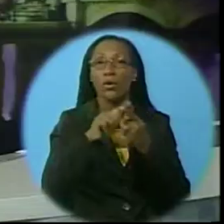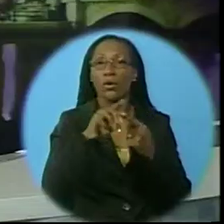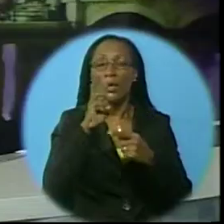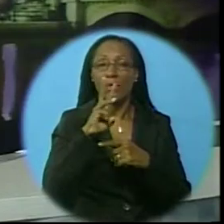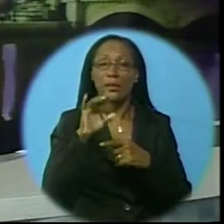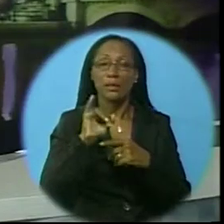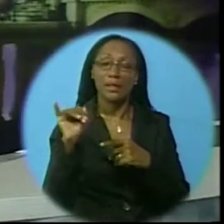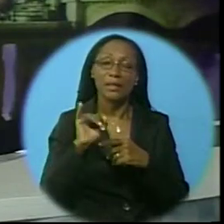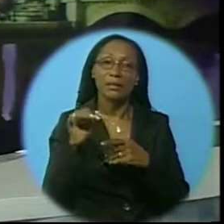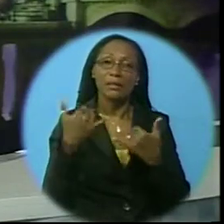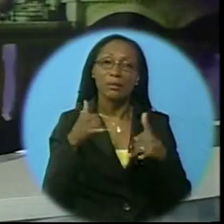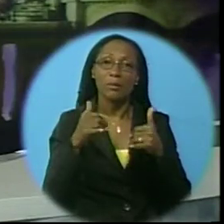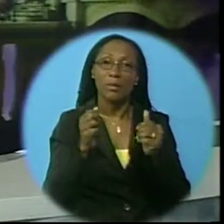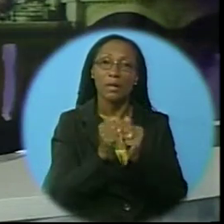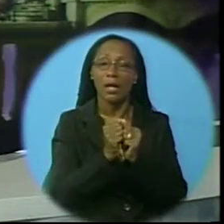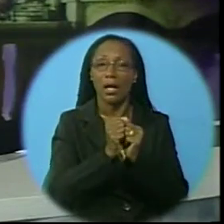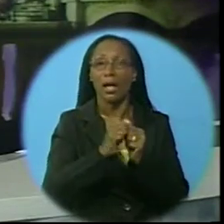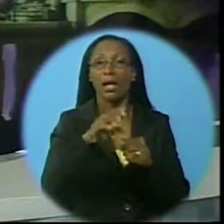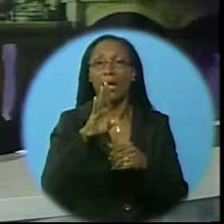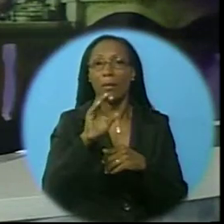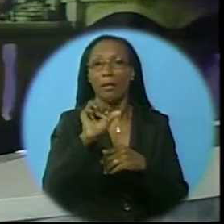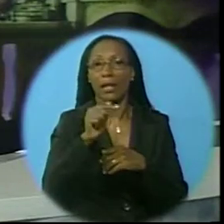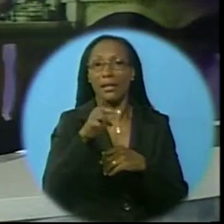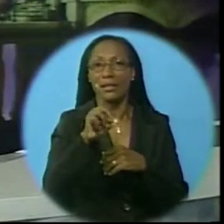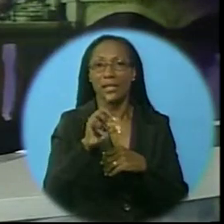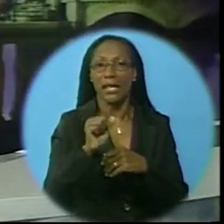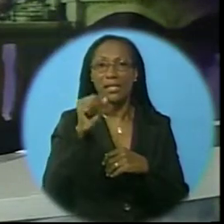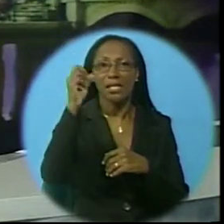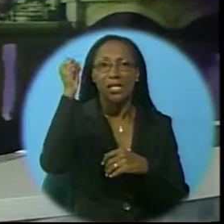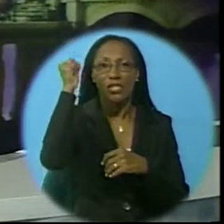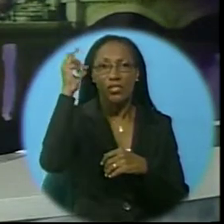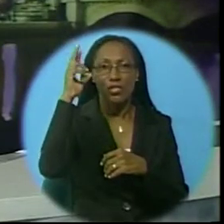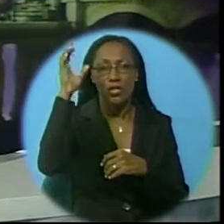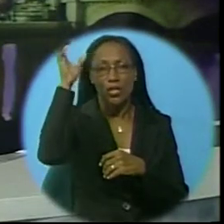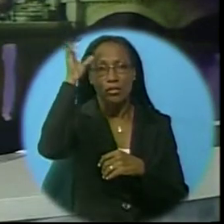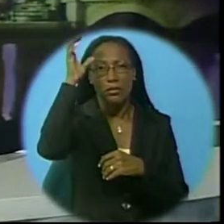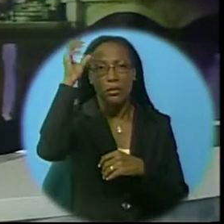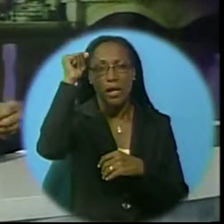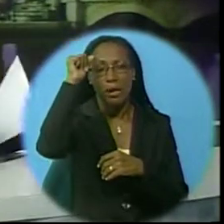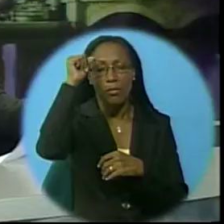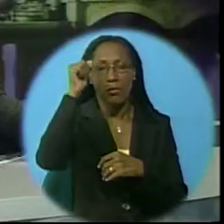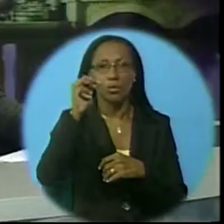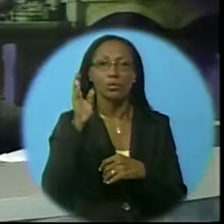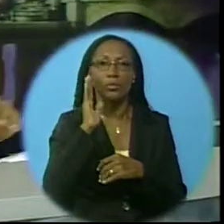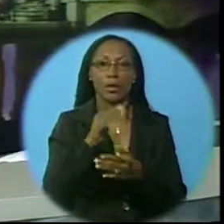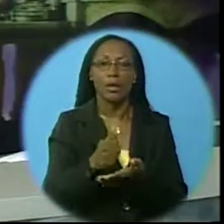Andrew Coley as assistant coaches and Sir Curtly Ambrose as a bowling consultant.